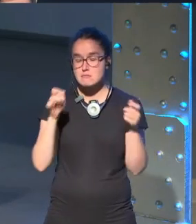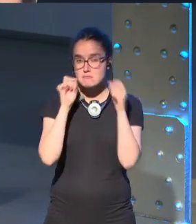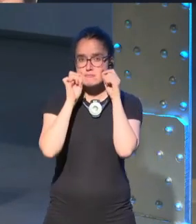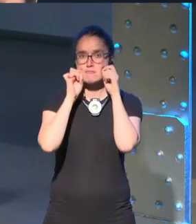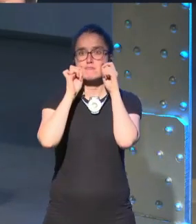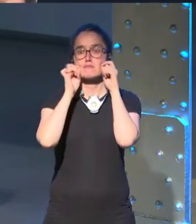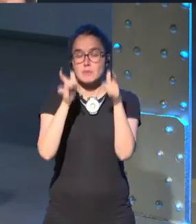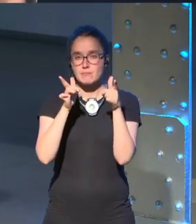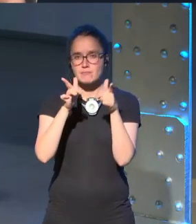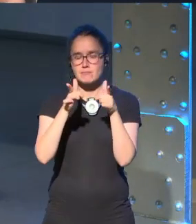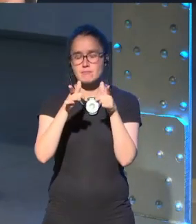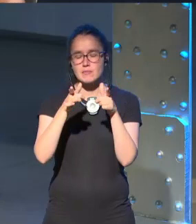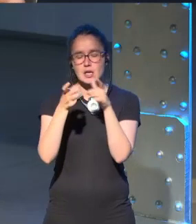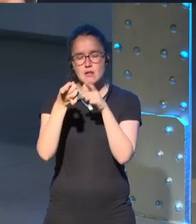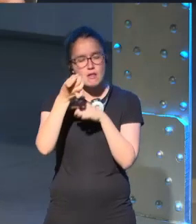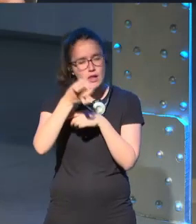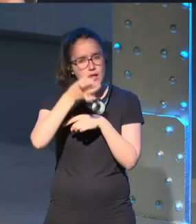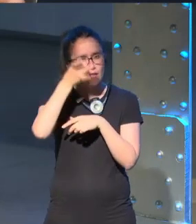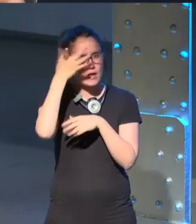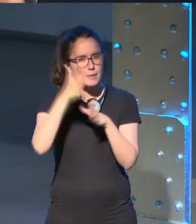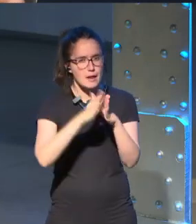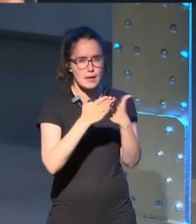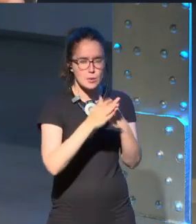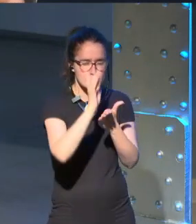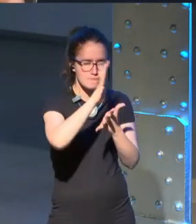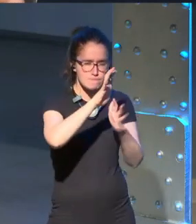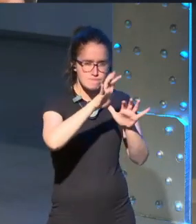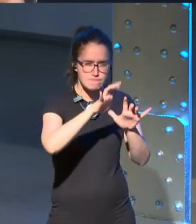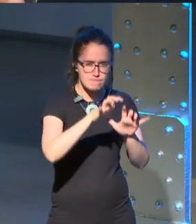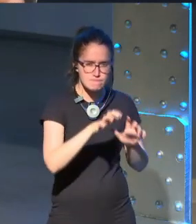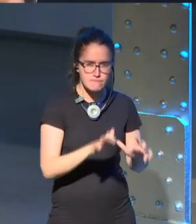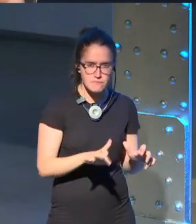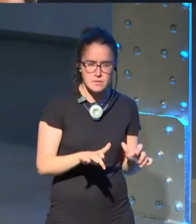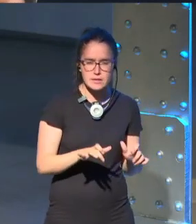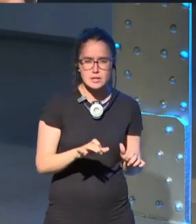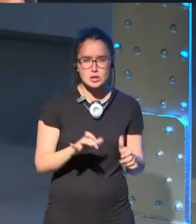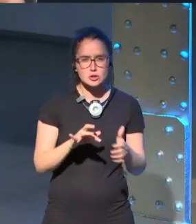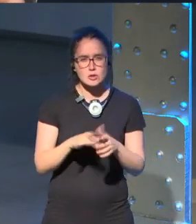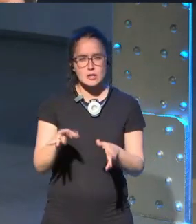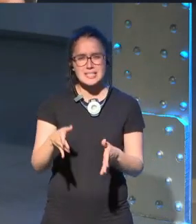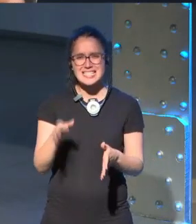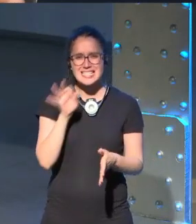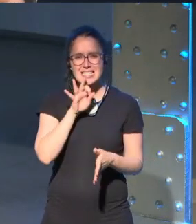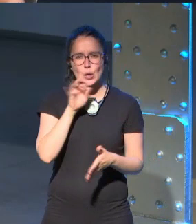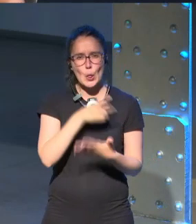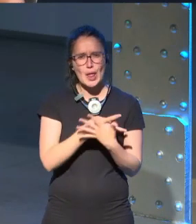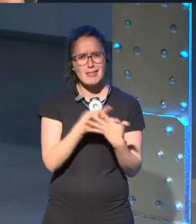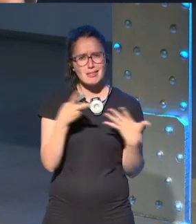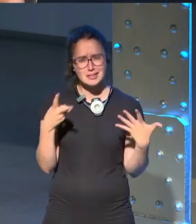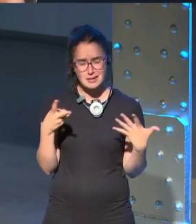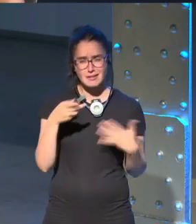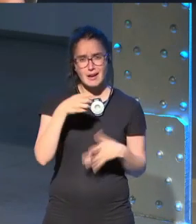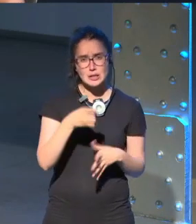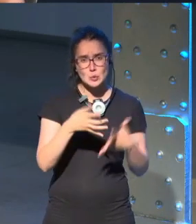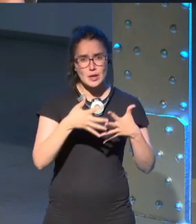starting idea for the book, and it goes back to the late 17th century. It's a quote from a book